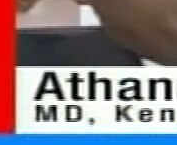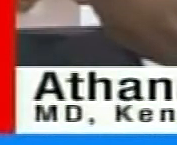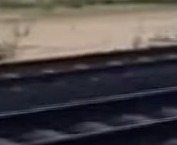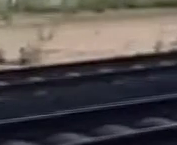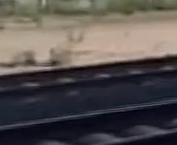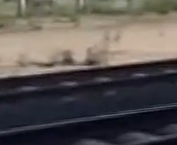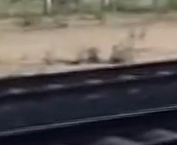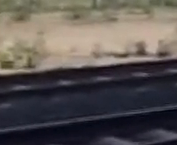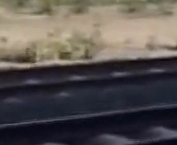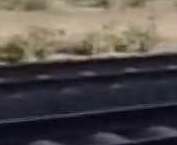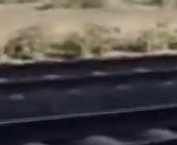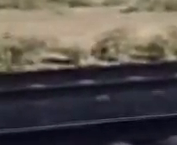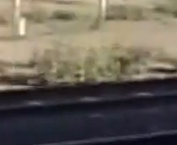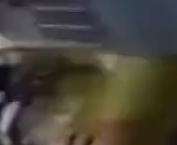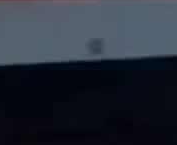students.